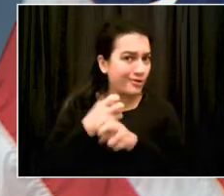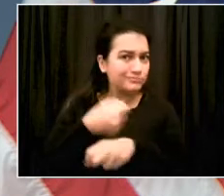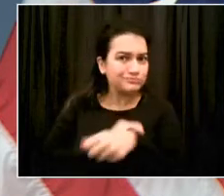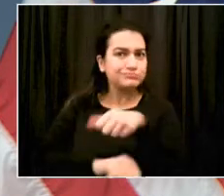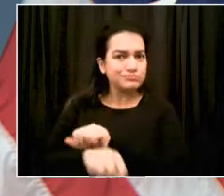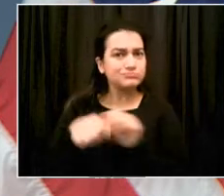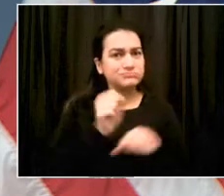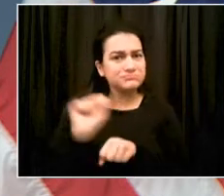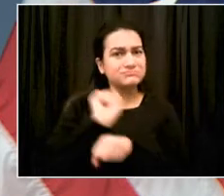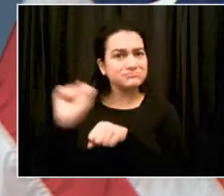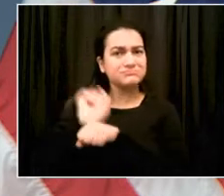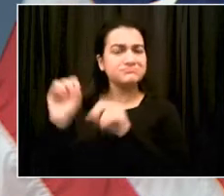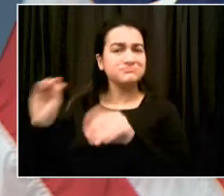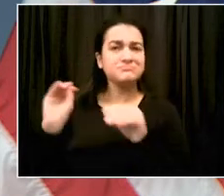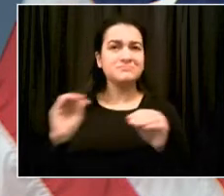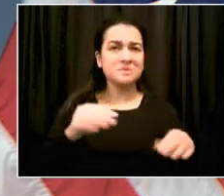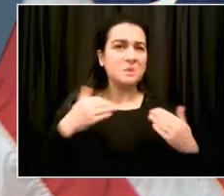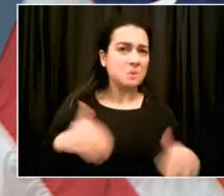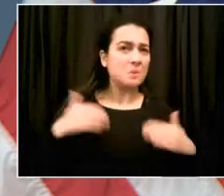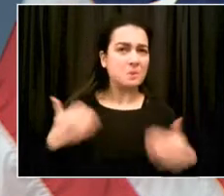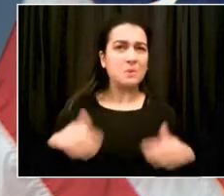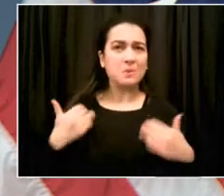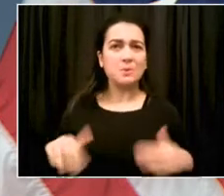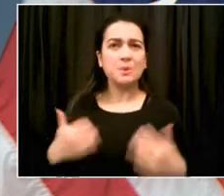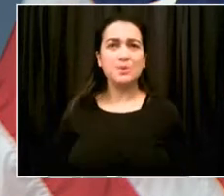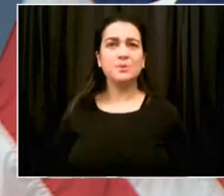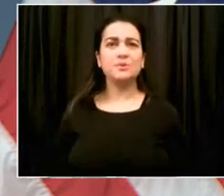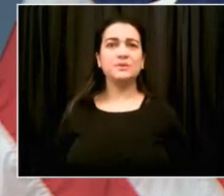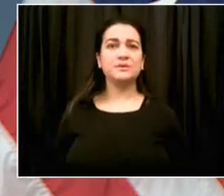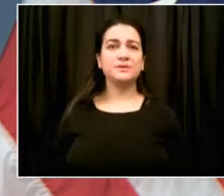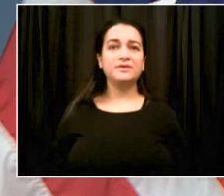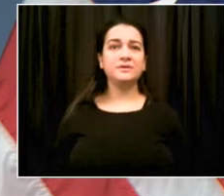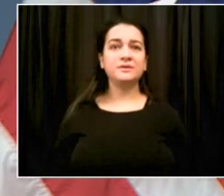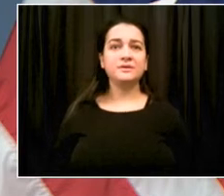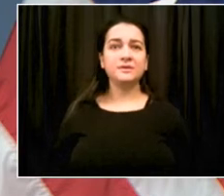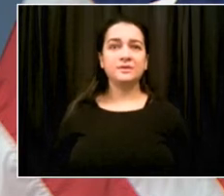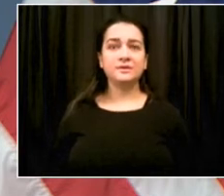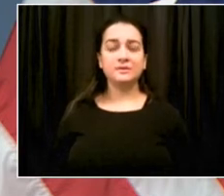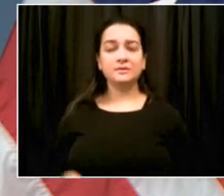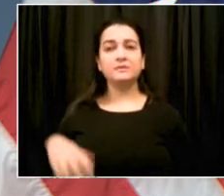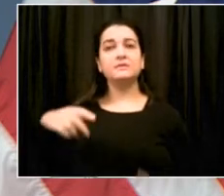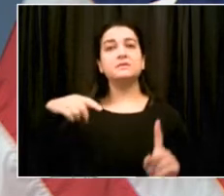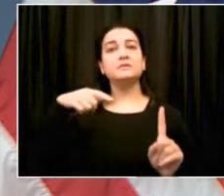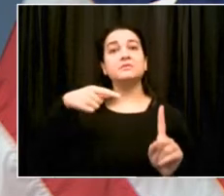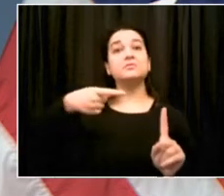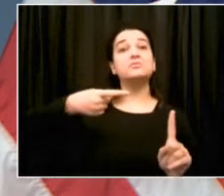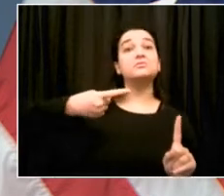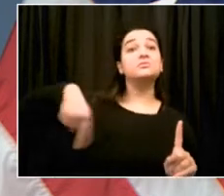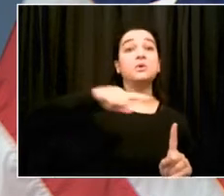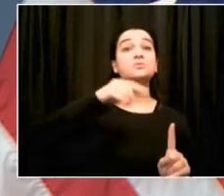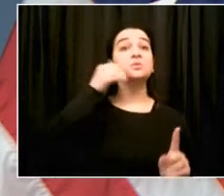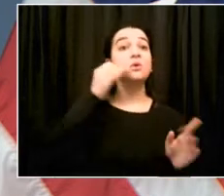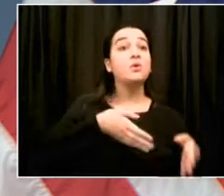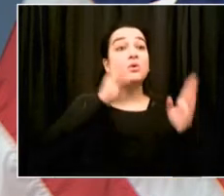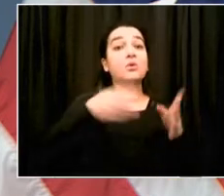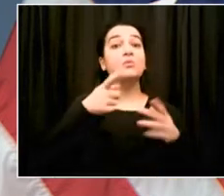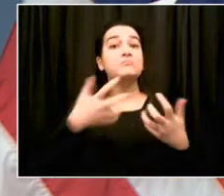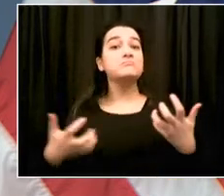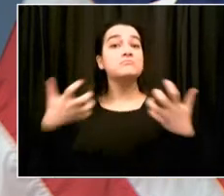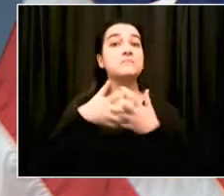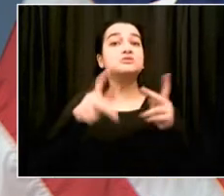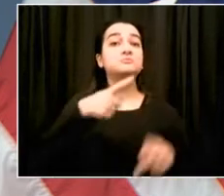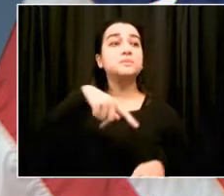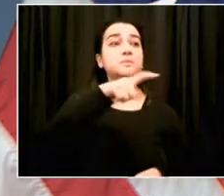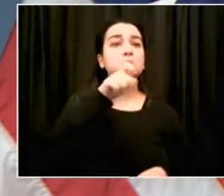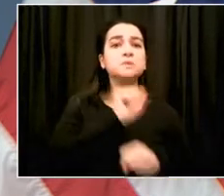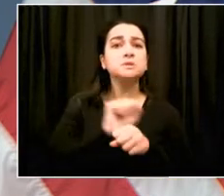of three, by the way, earning less than $52,000. These developments will provide security to our hardest